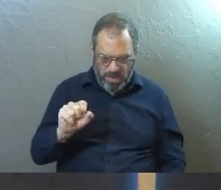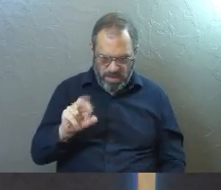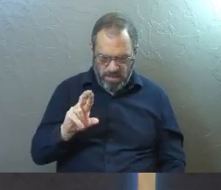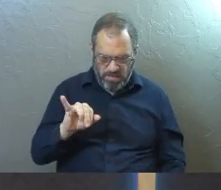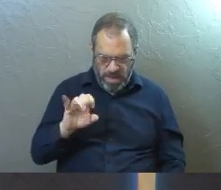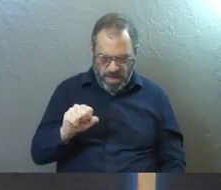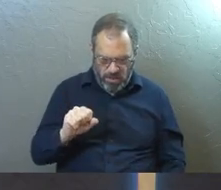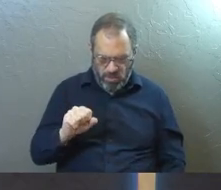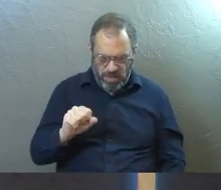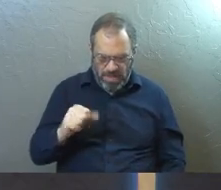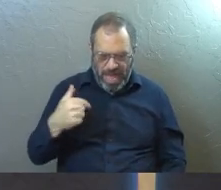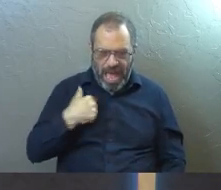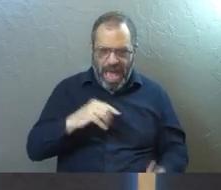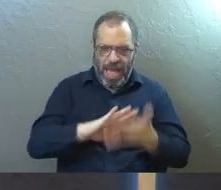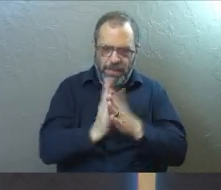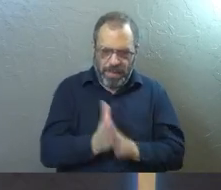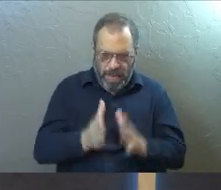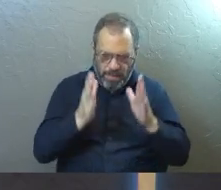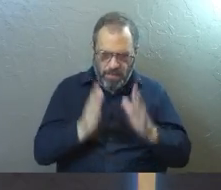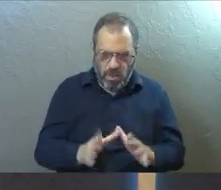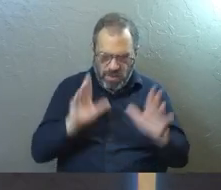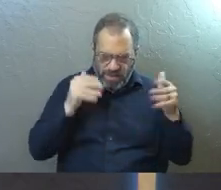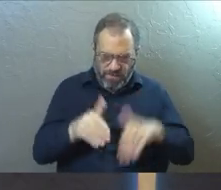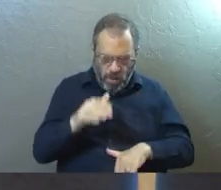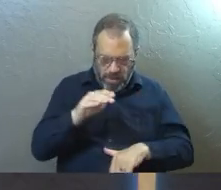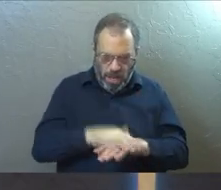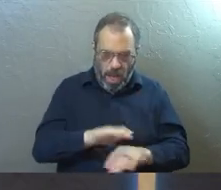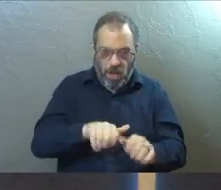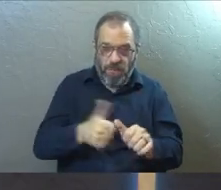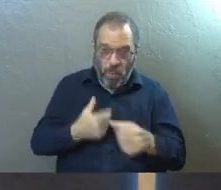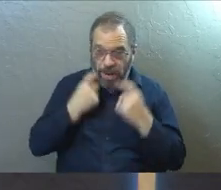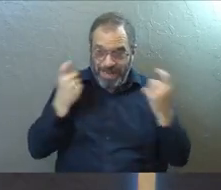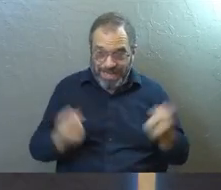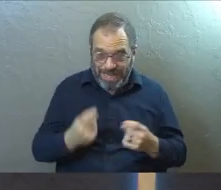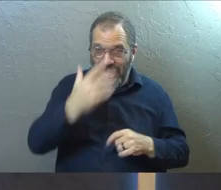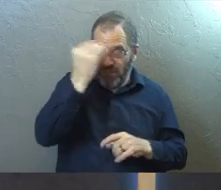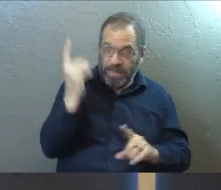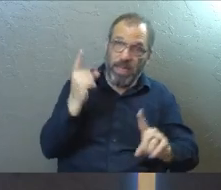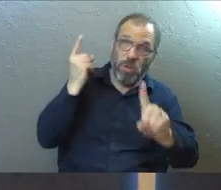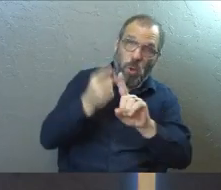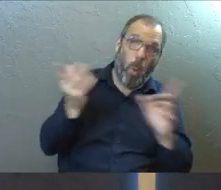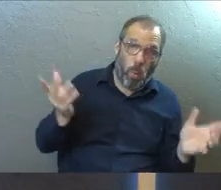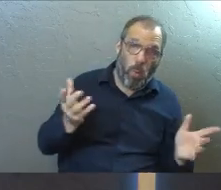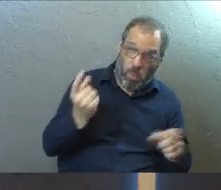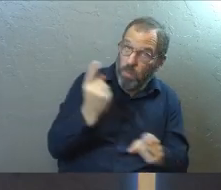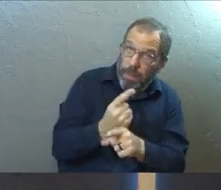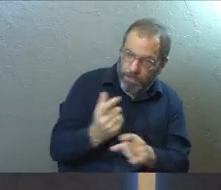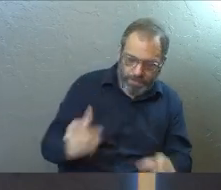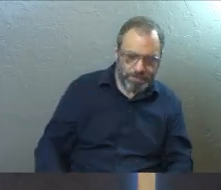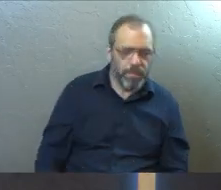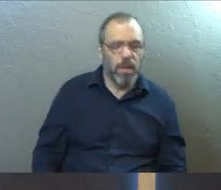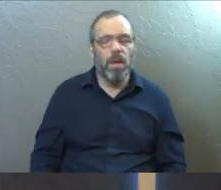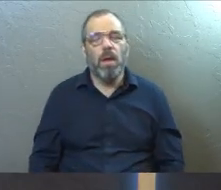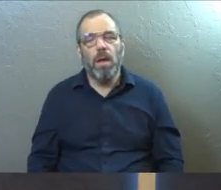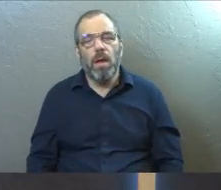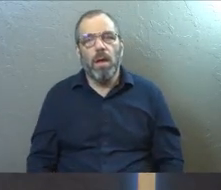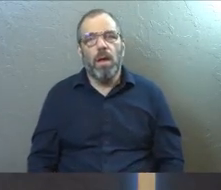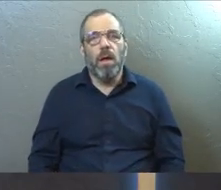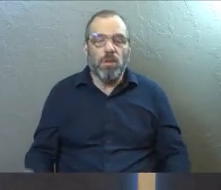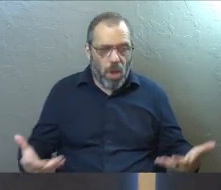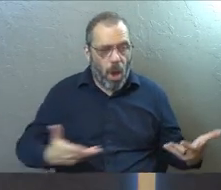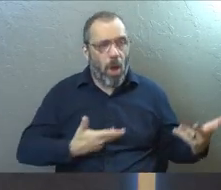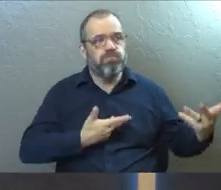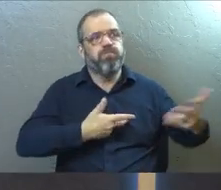And basically what he's saying is that I become somebody who's just so focused on avoiding sin that I forget the goal of it all, right? And so it opened this door for a